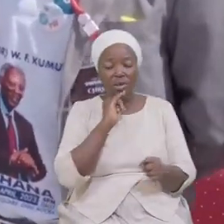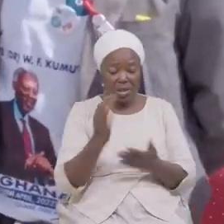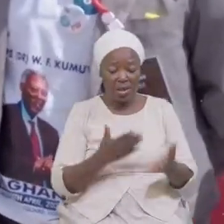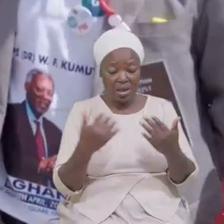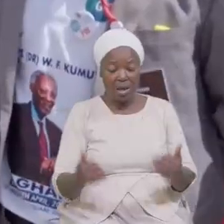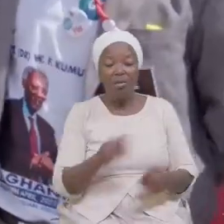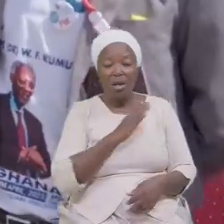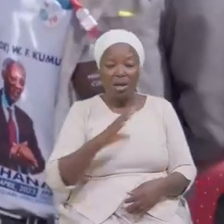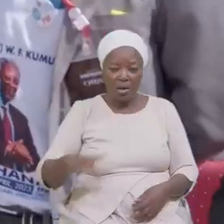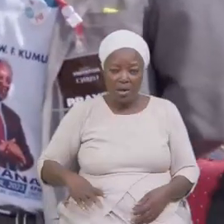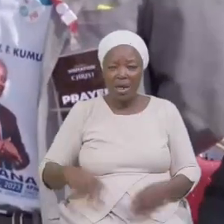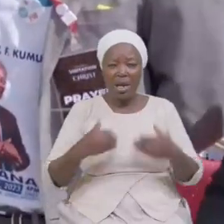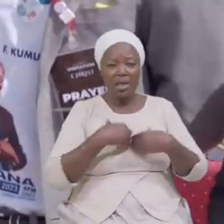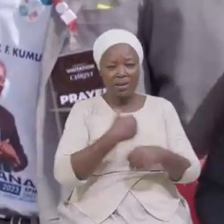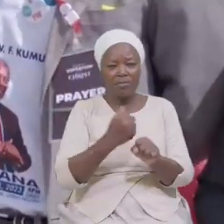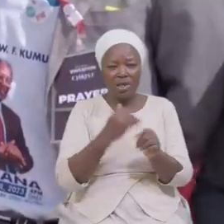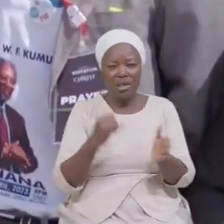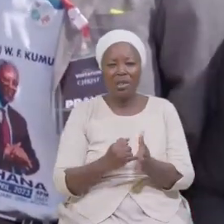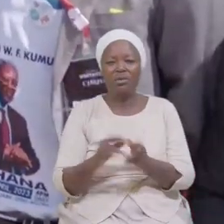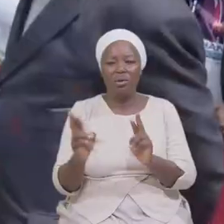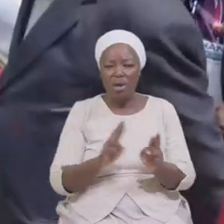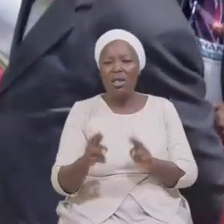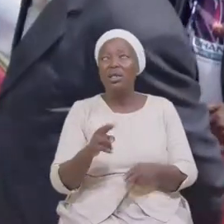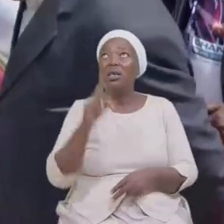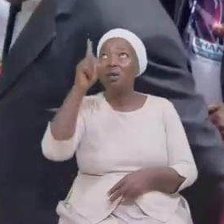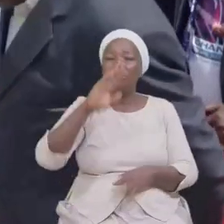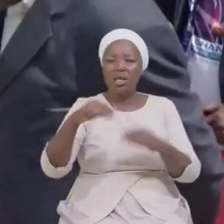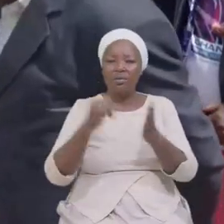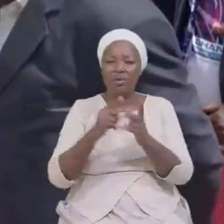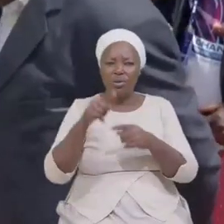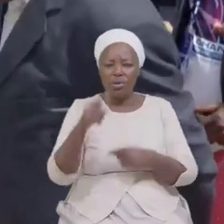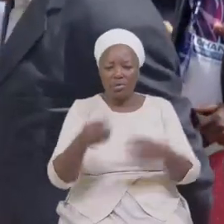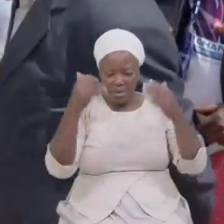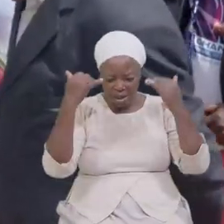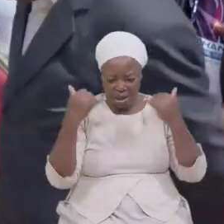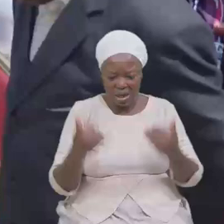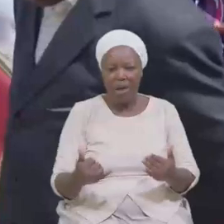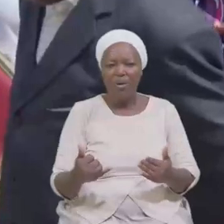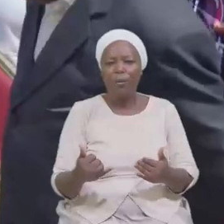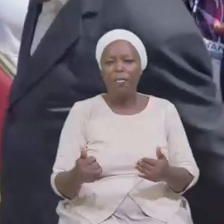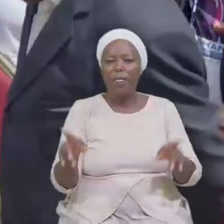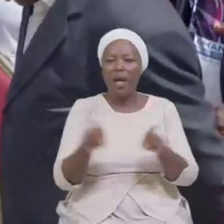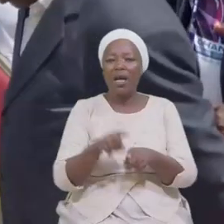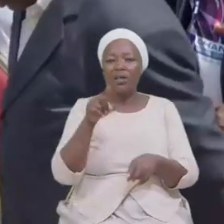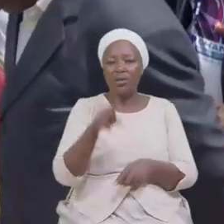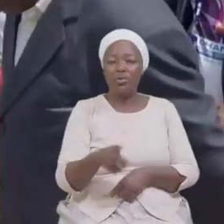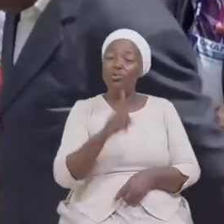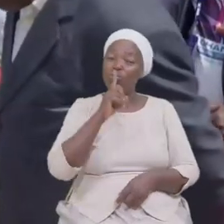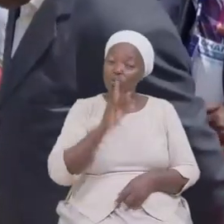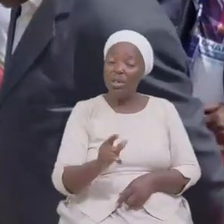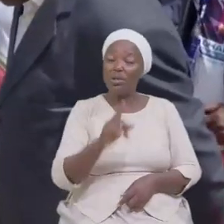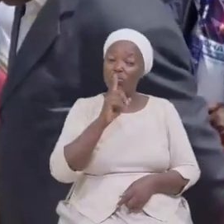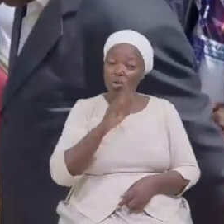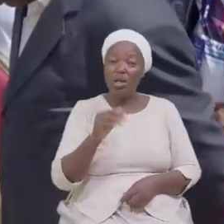Christ has made it available. He'll give it to you right there as you sincerely,